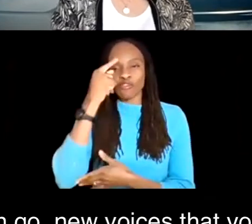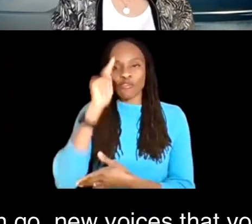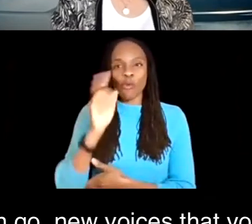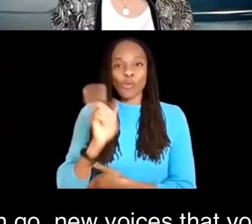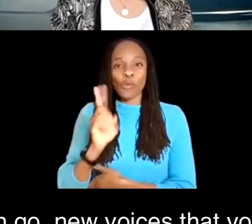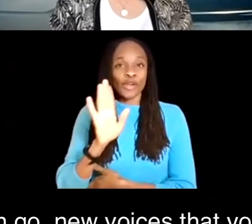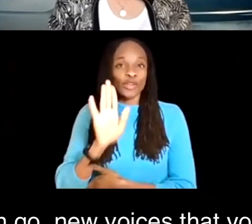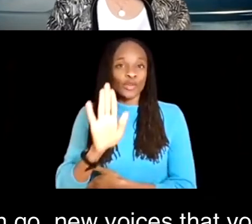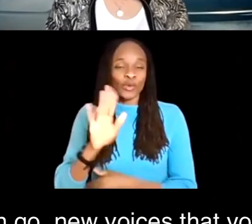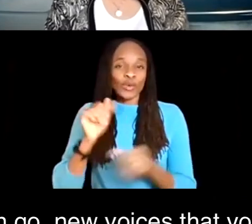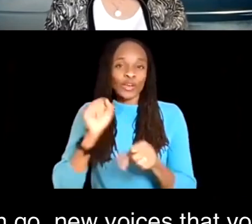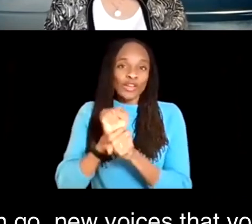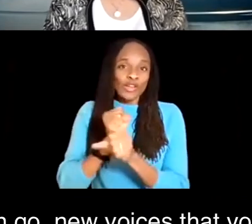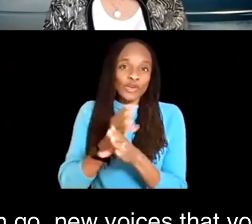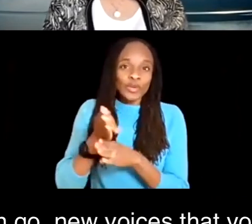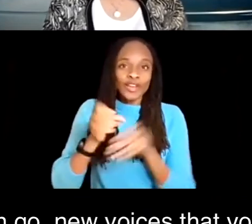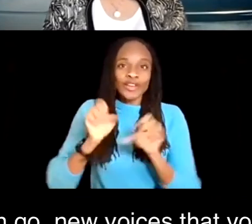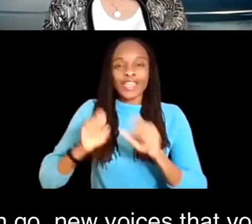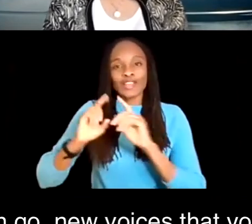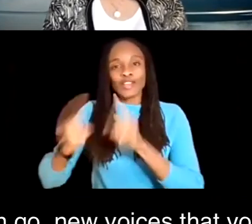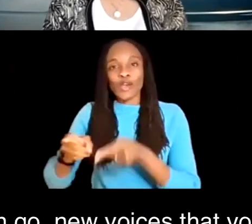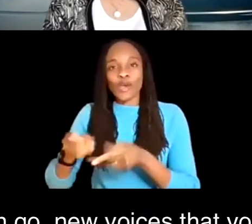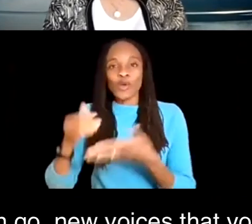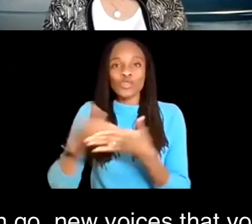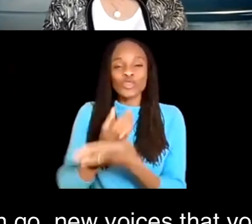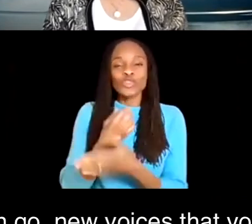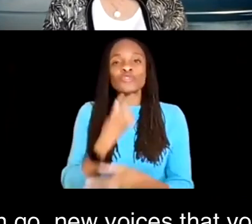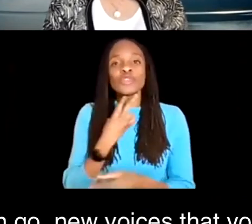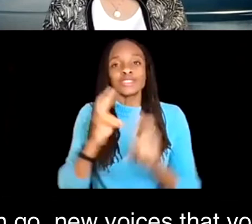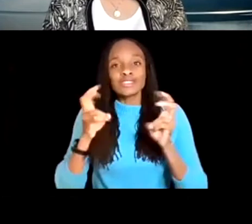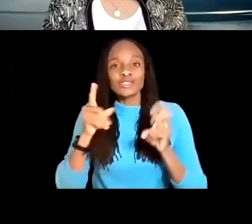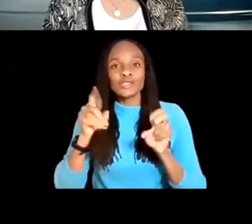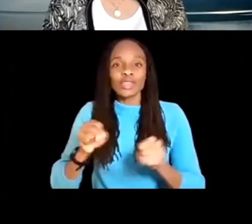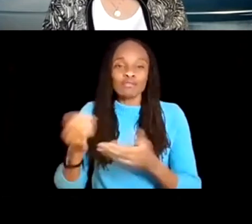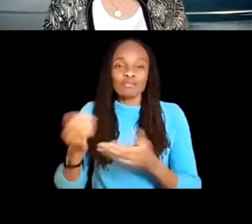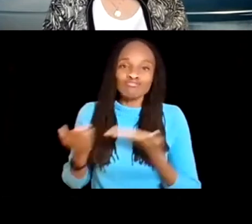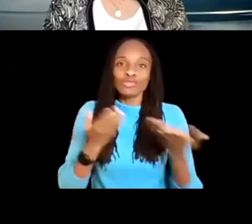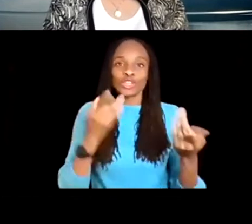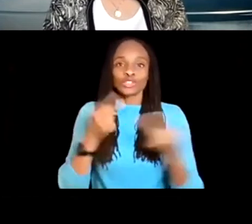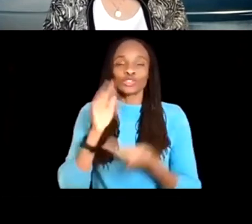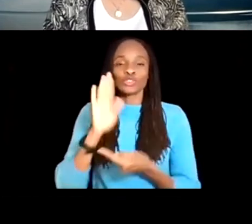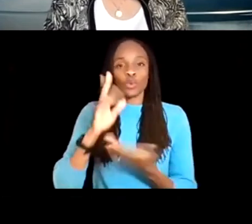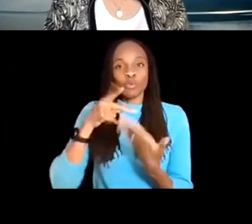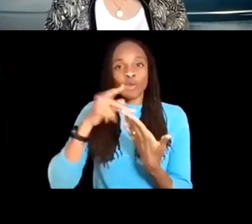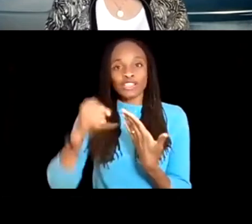go, new voices that you can bring into your projects?